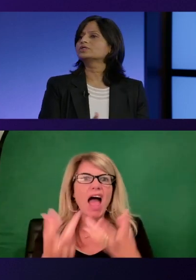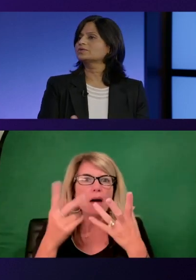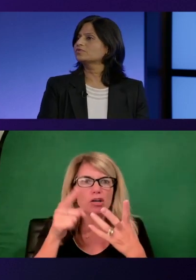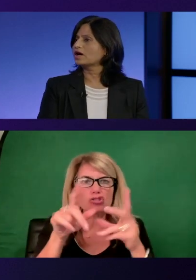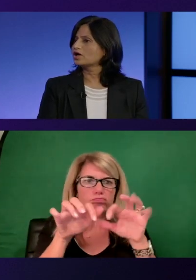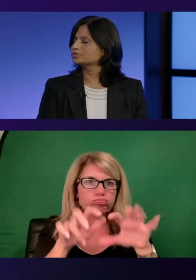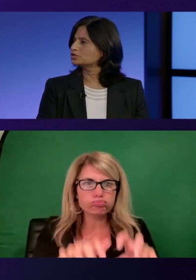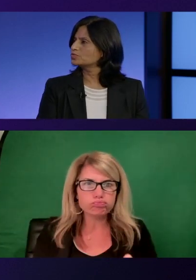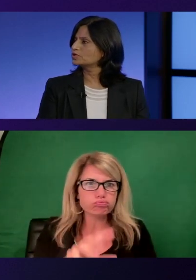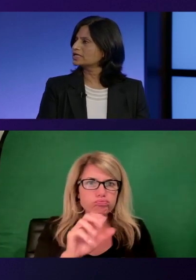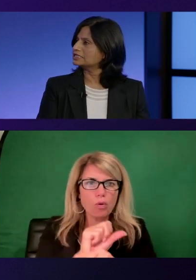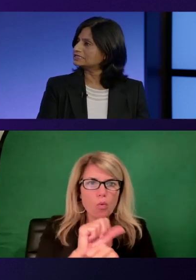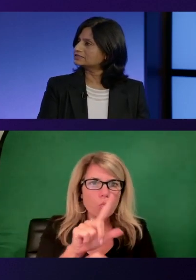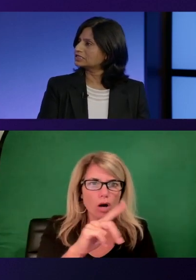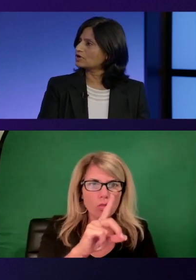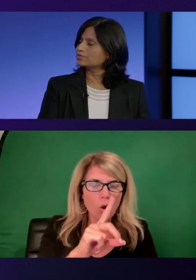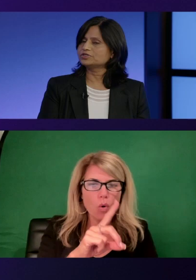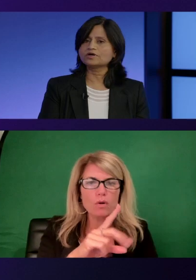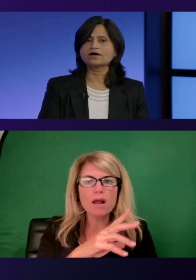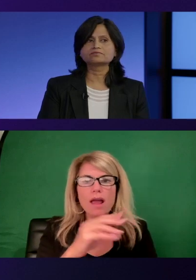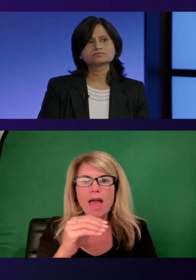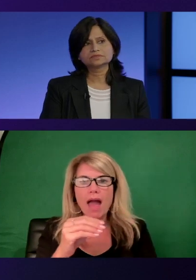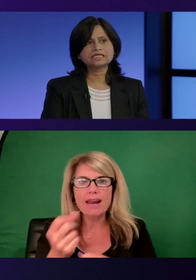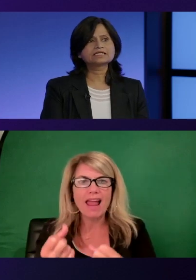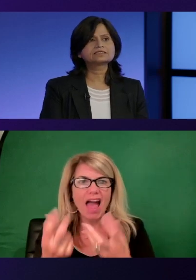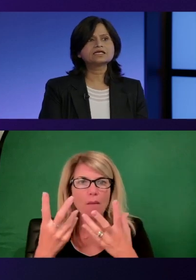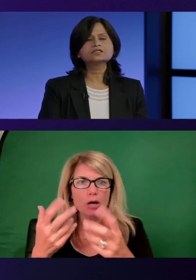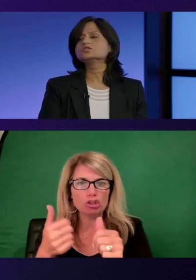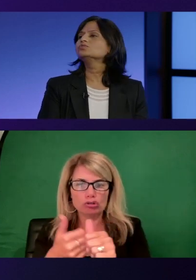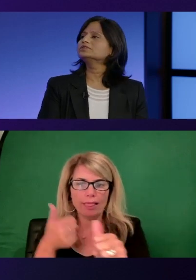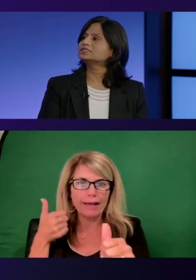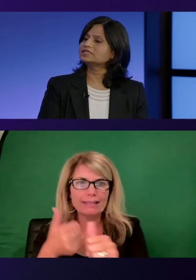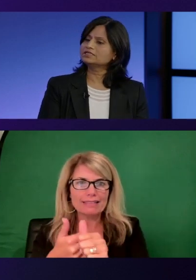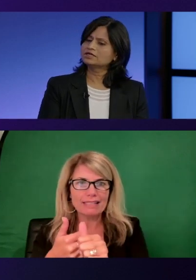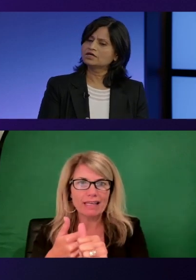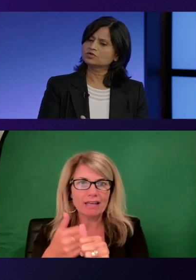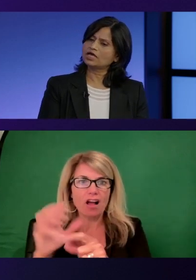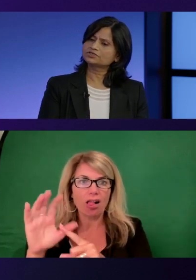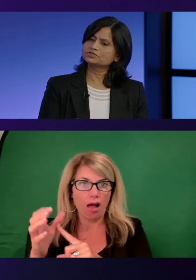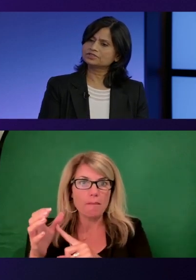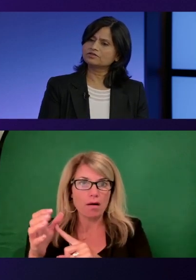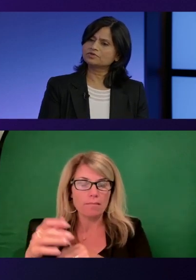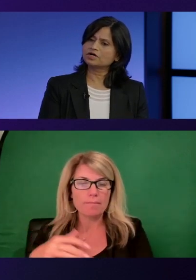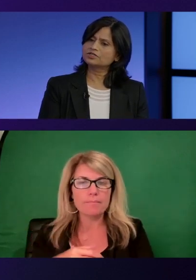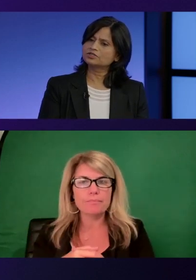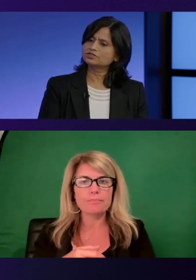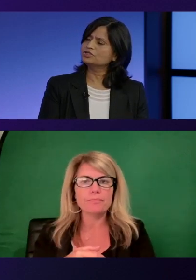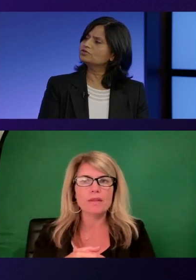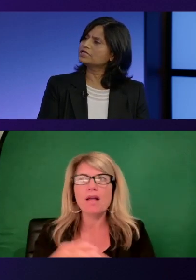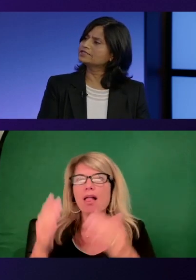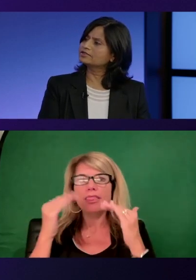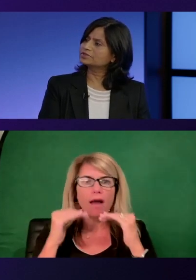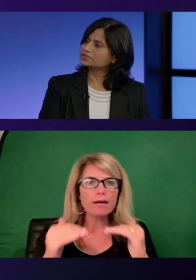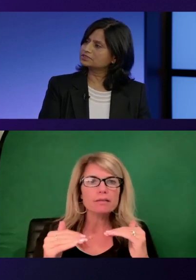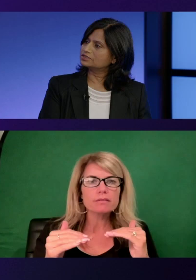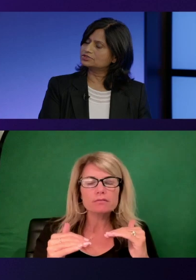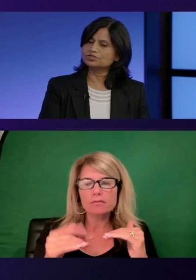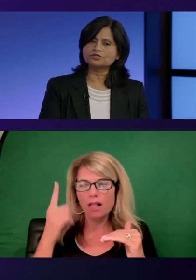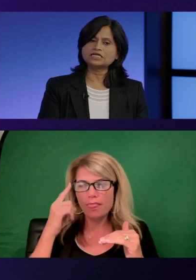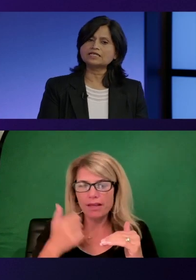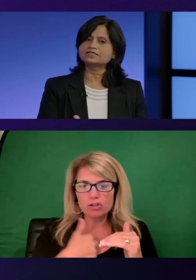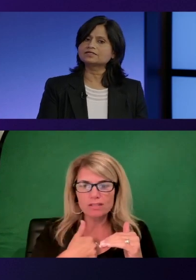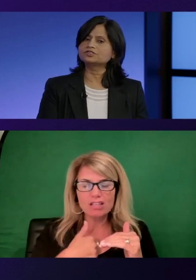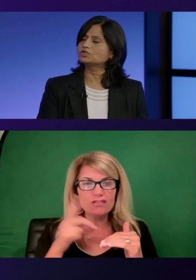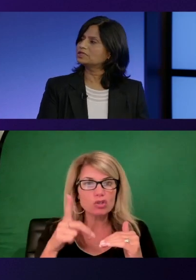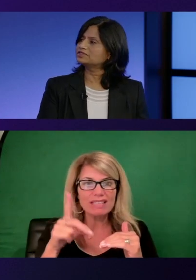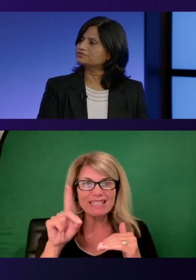workloads, what type of IOPS throughput and latency requirement you have. Next thing, you'll ask yourself, do you need data persistence? Do you